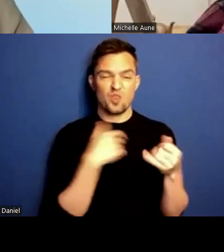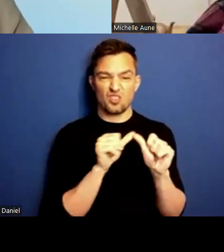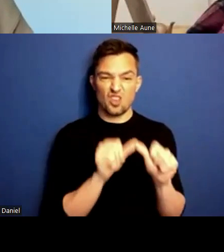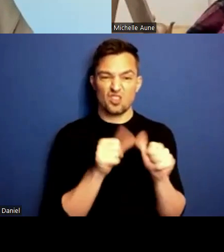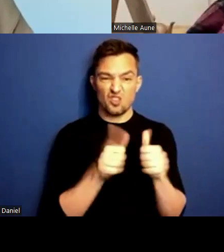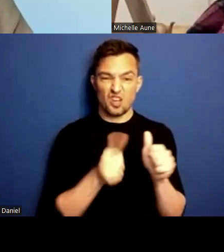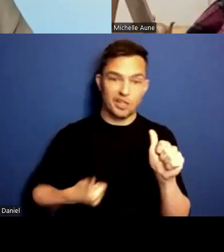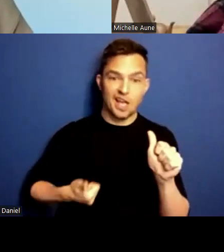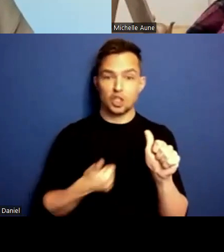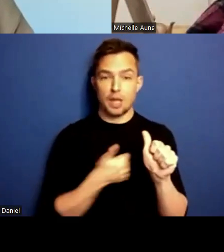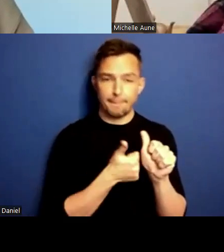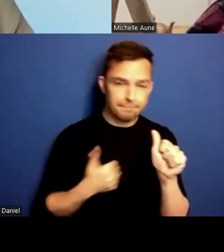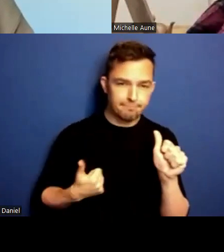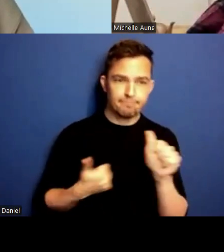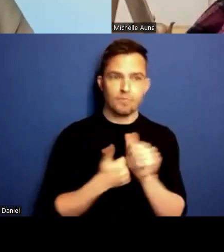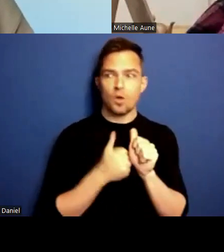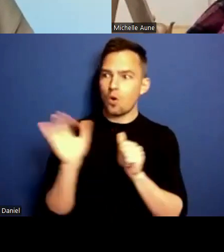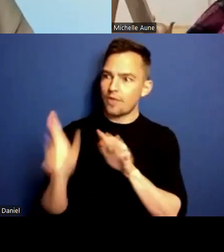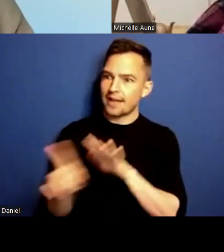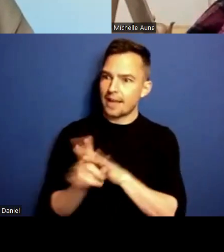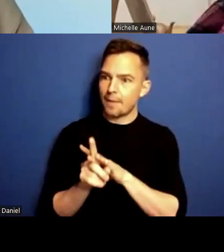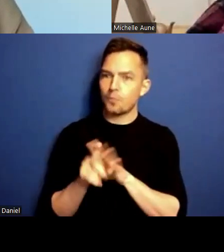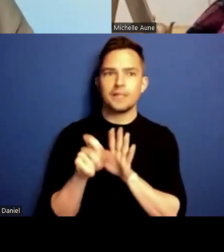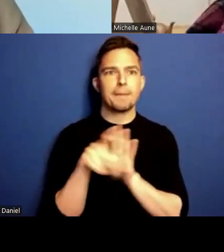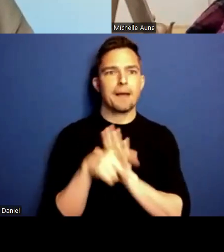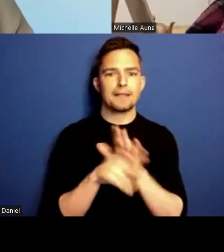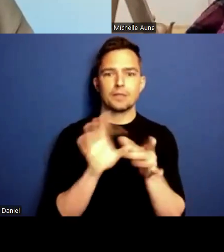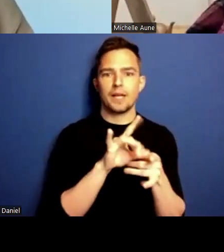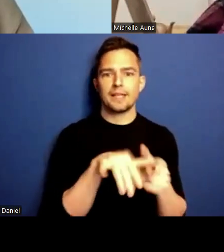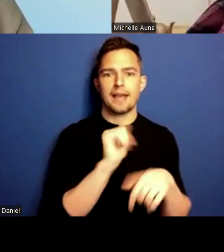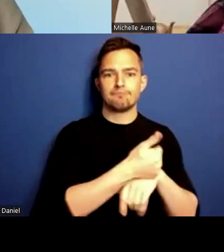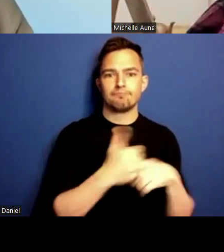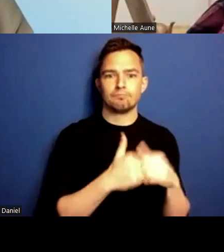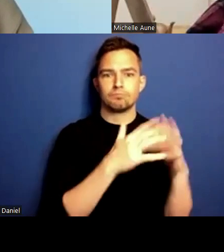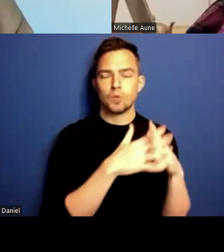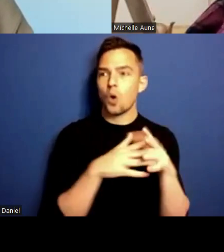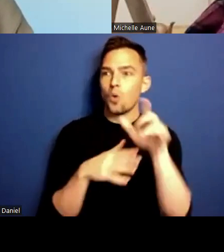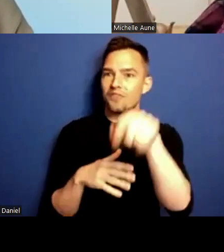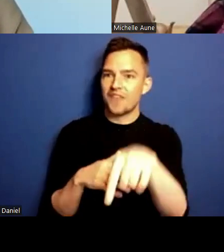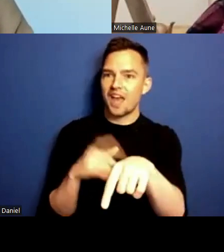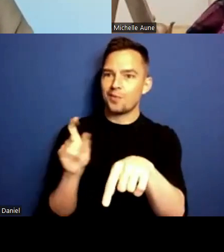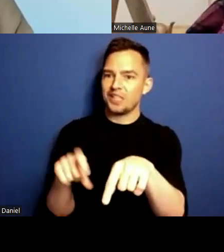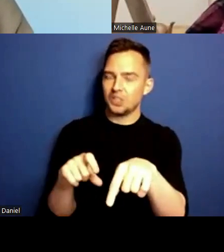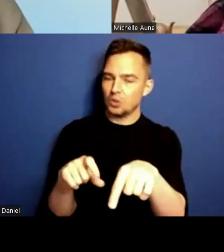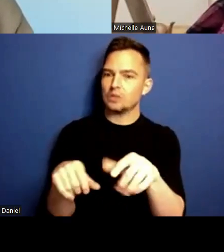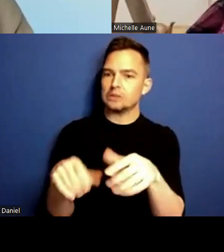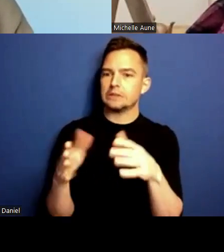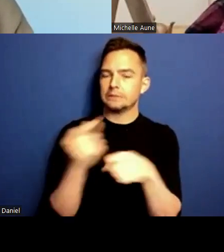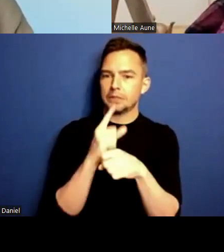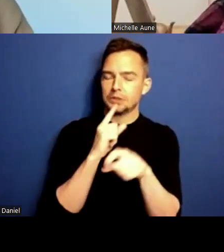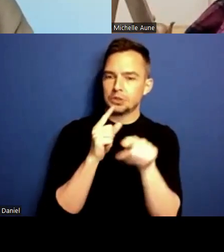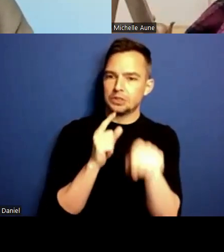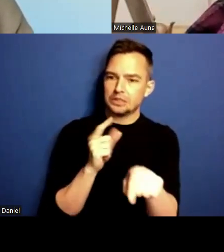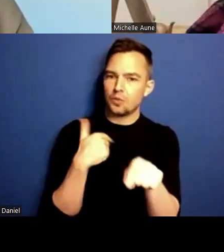catch up, right? Of like, oh, this came up, we need a policy around this. Oh, there's this. We really need to make sure we